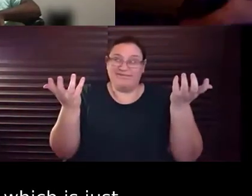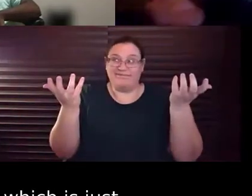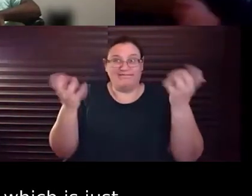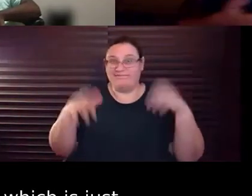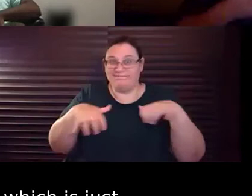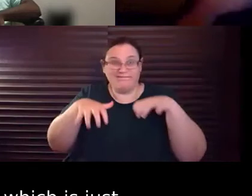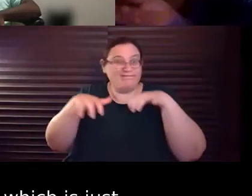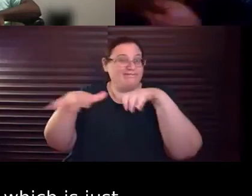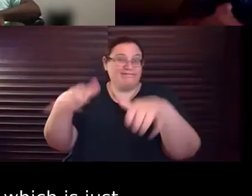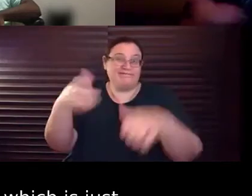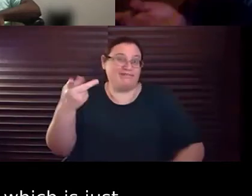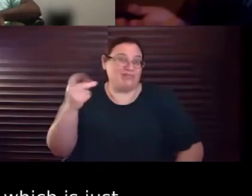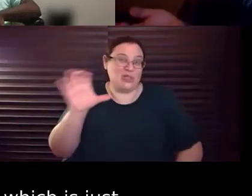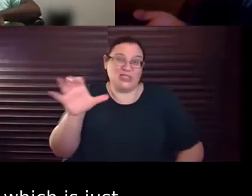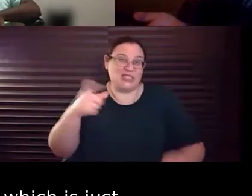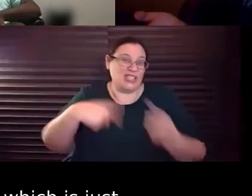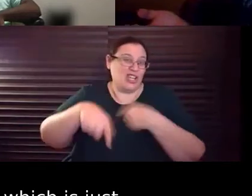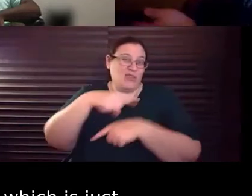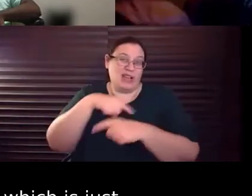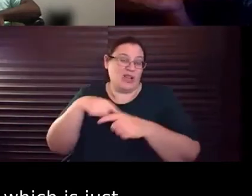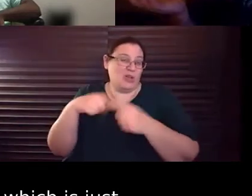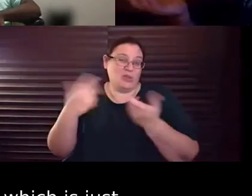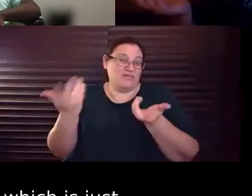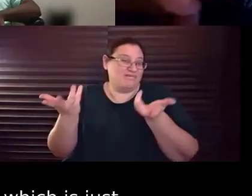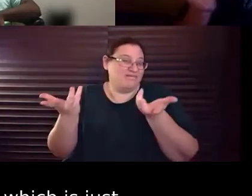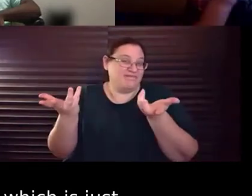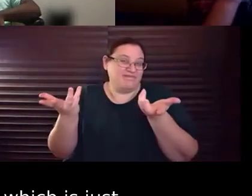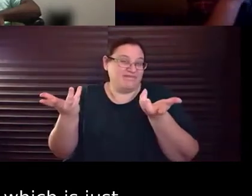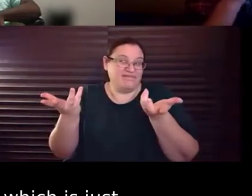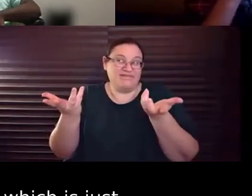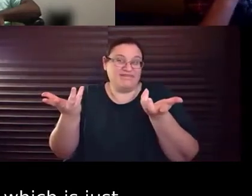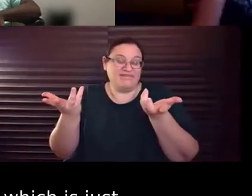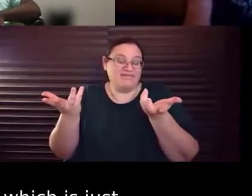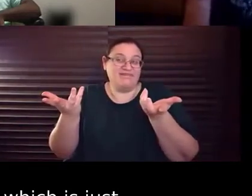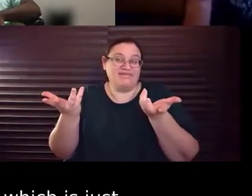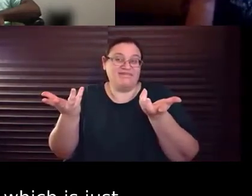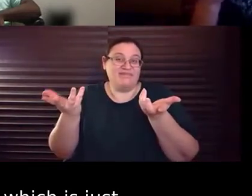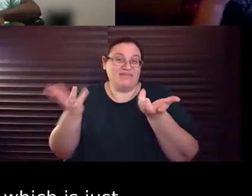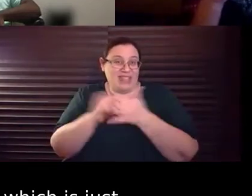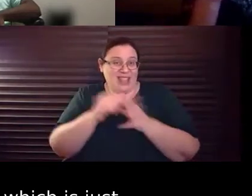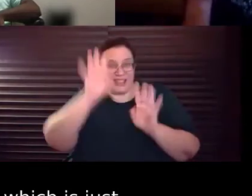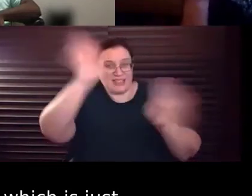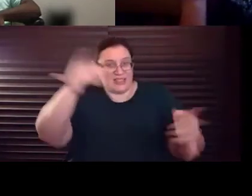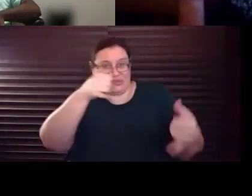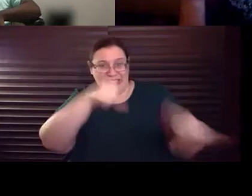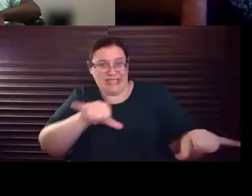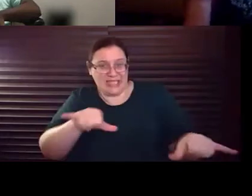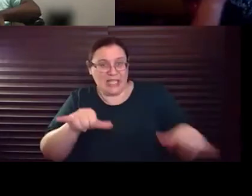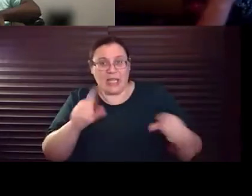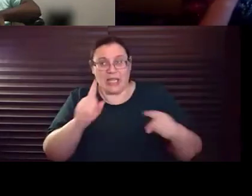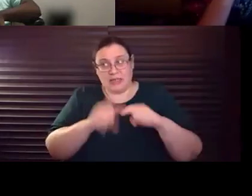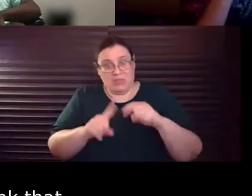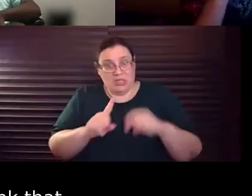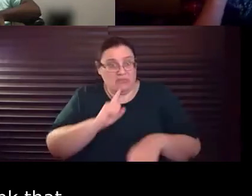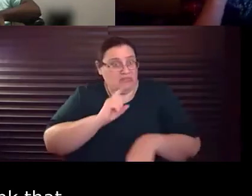of color in that, like, which is just totally ridiculous, but it's really